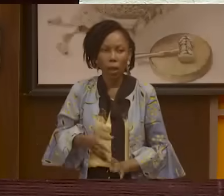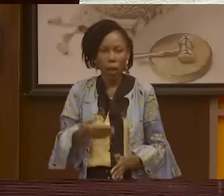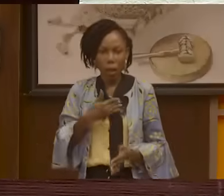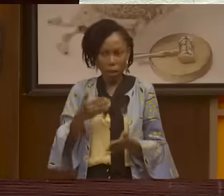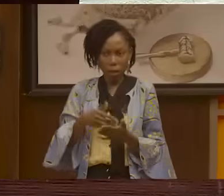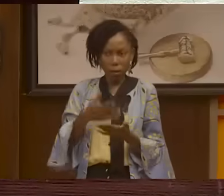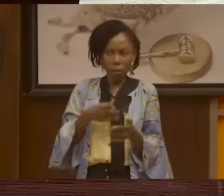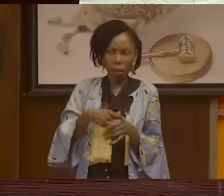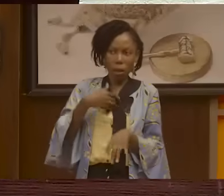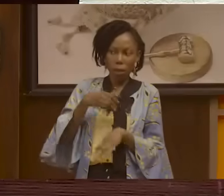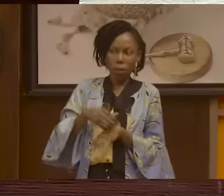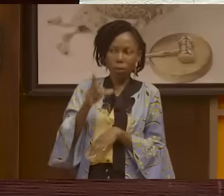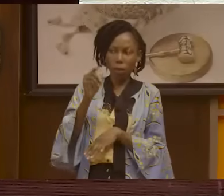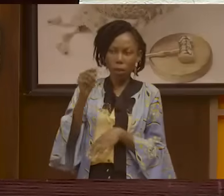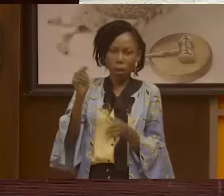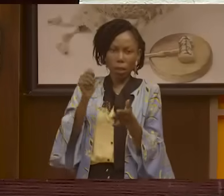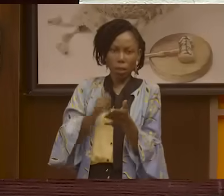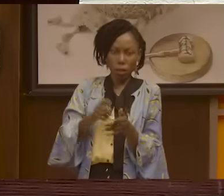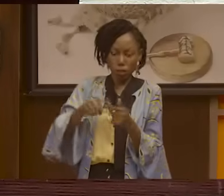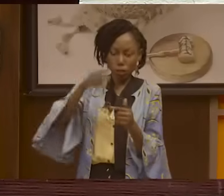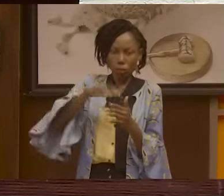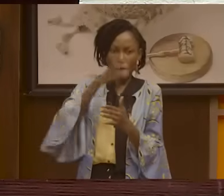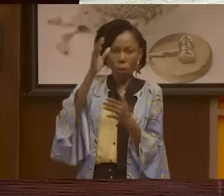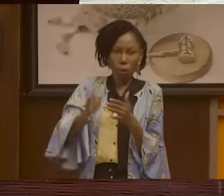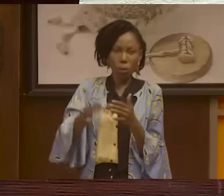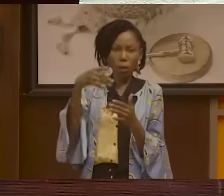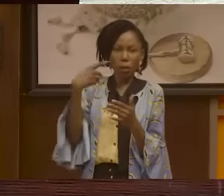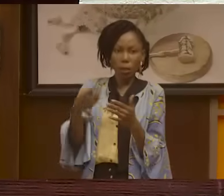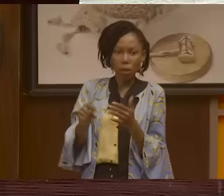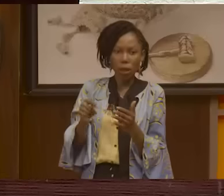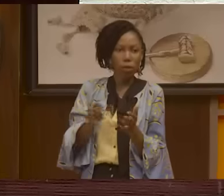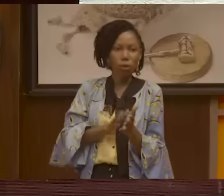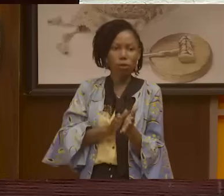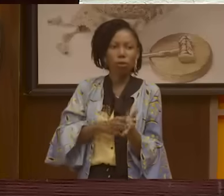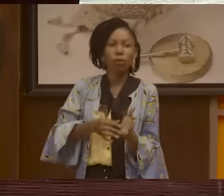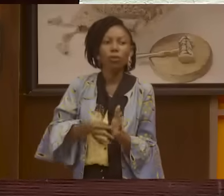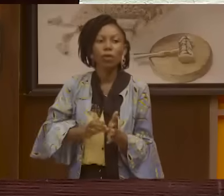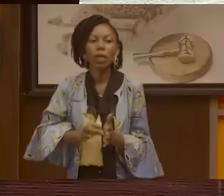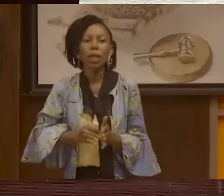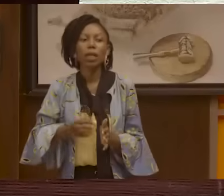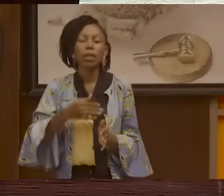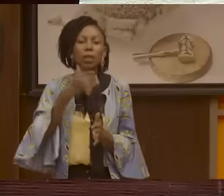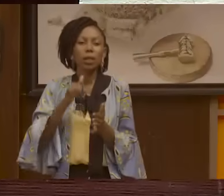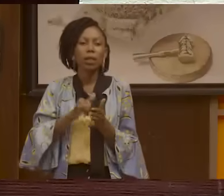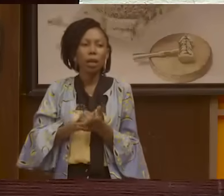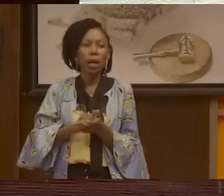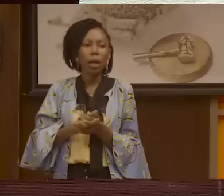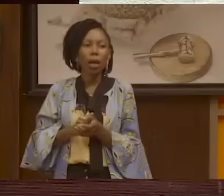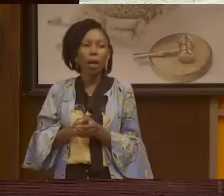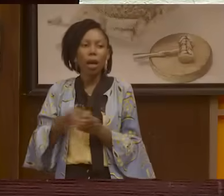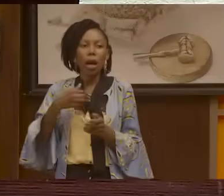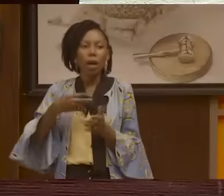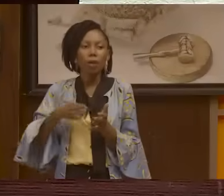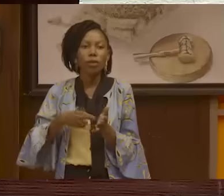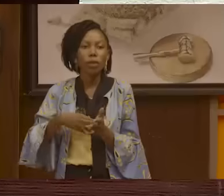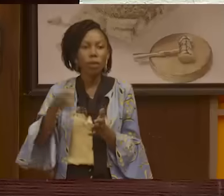sent 20,000 naira money to complete their school fees last time, was this new term, I